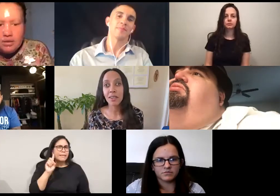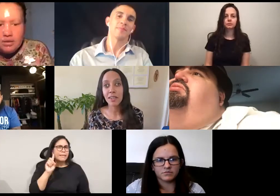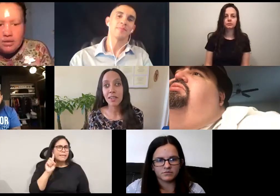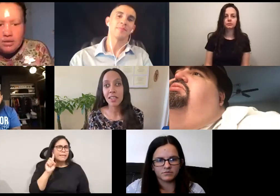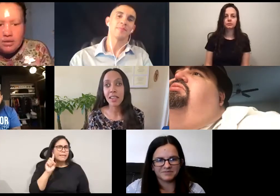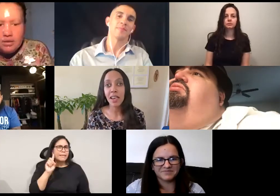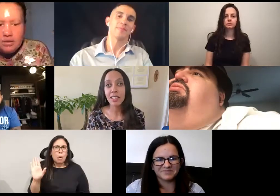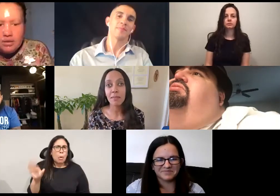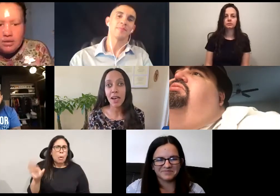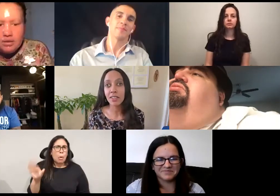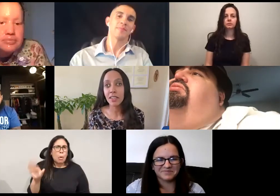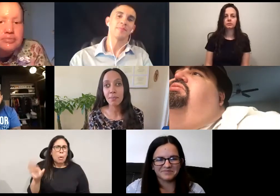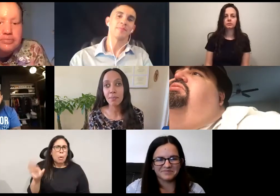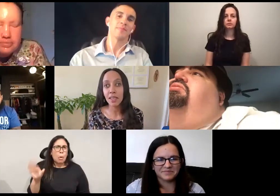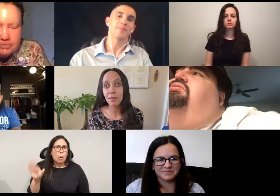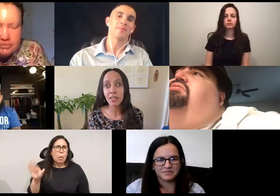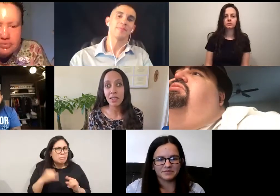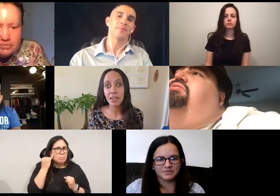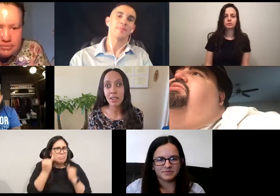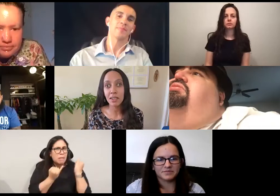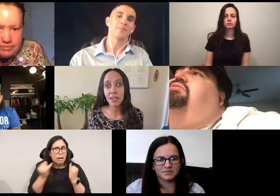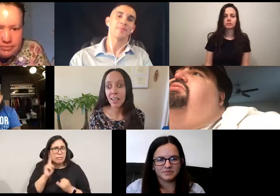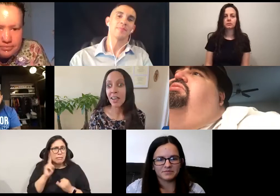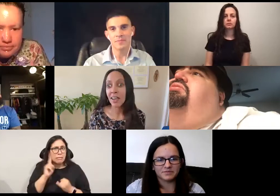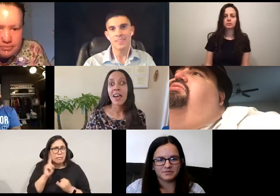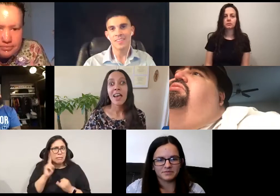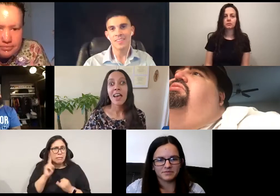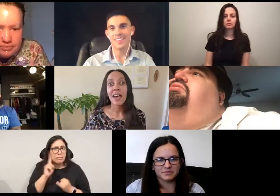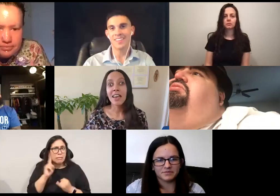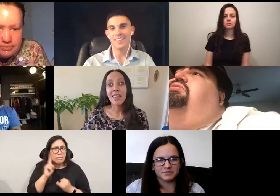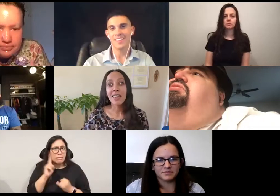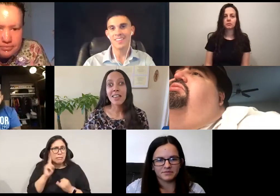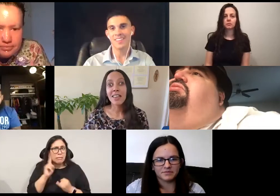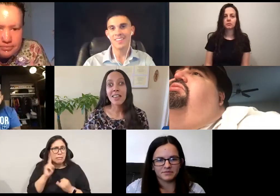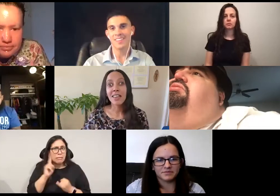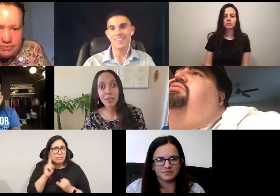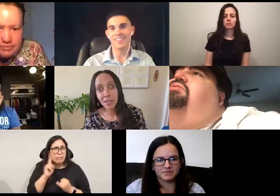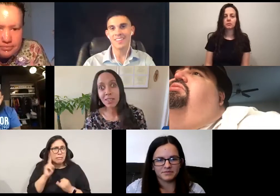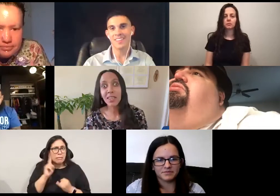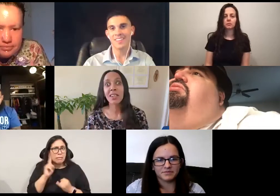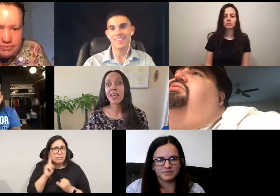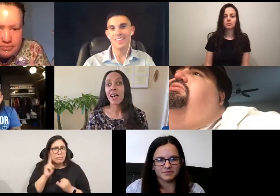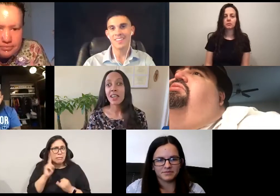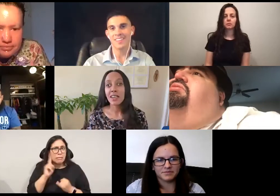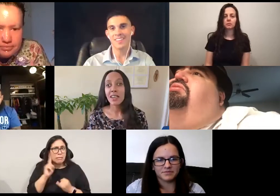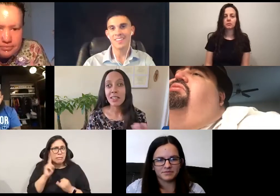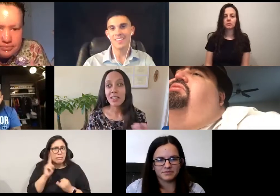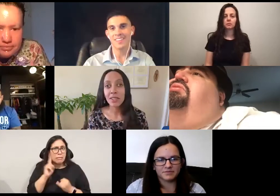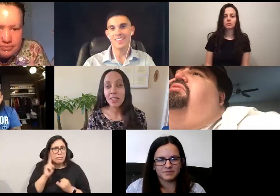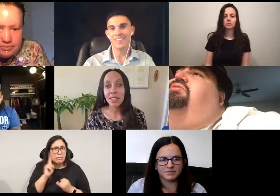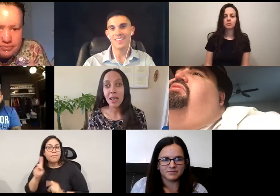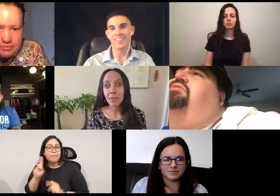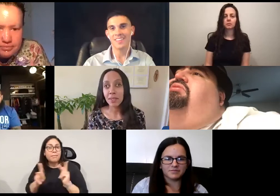the world. I can't imagine not being able to hear music. And then with the deaf community, I'd hear